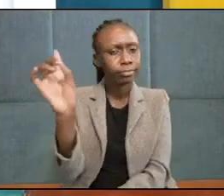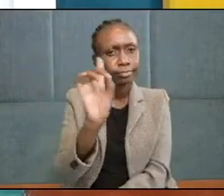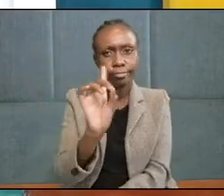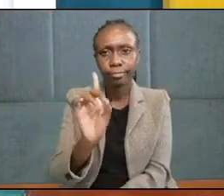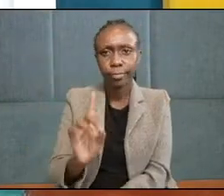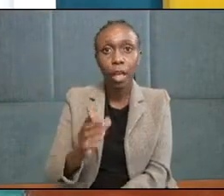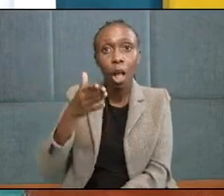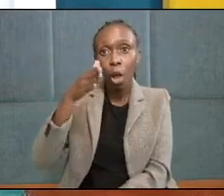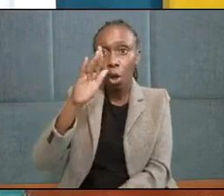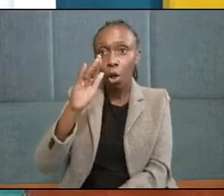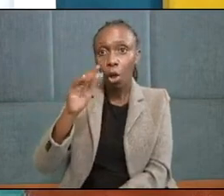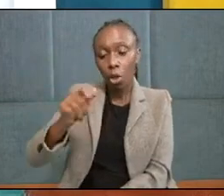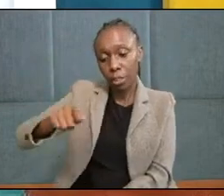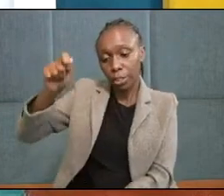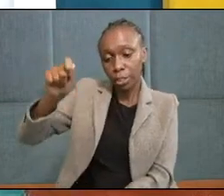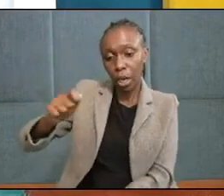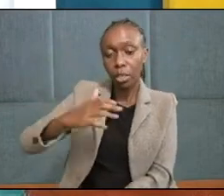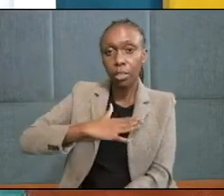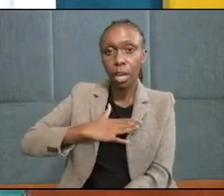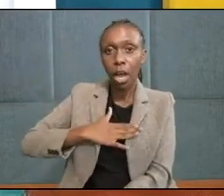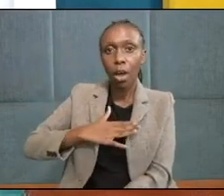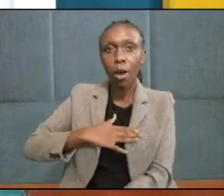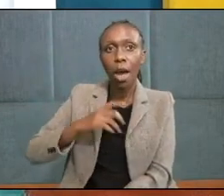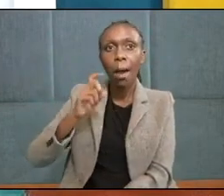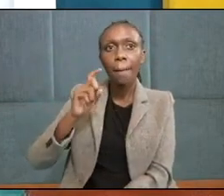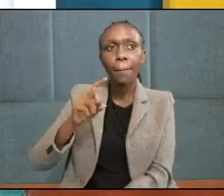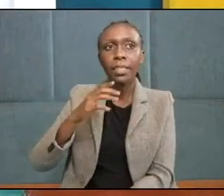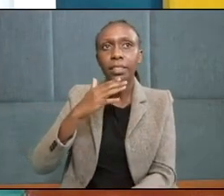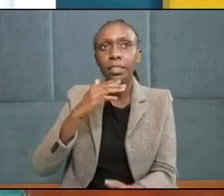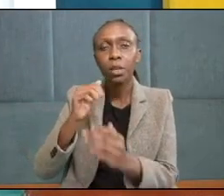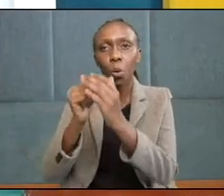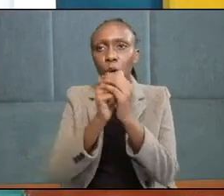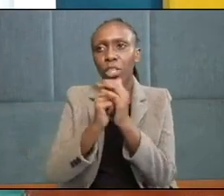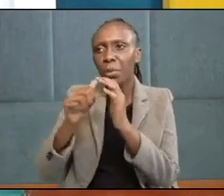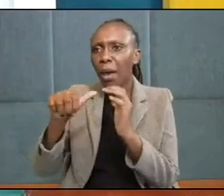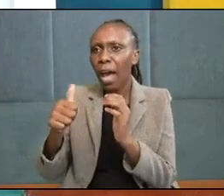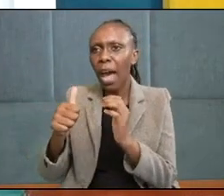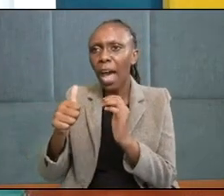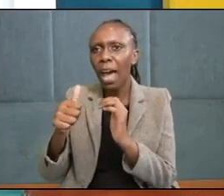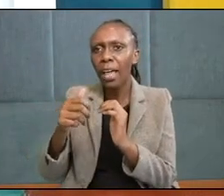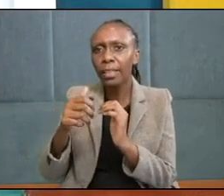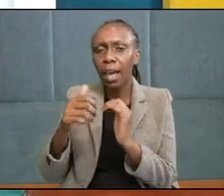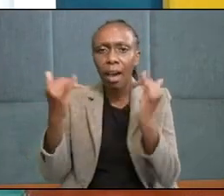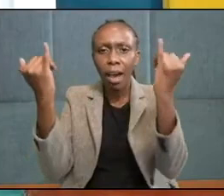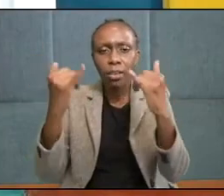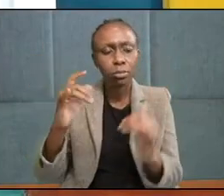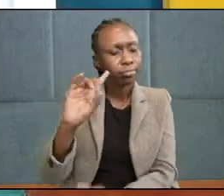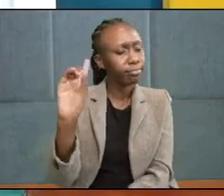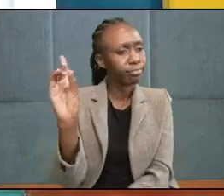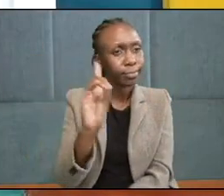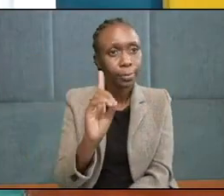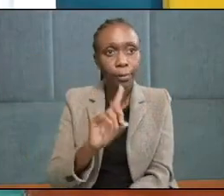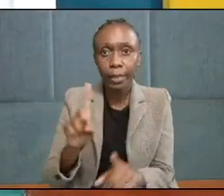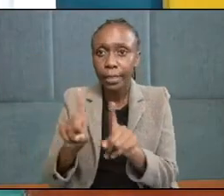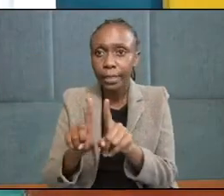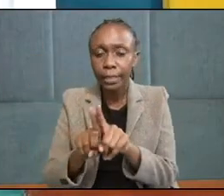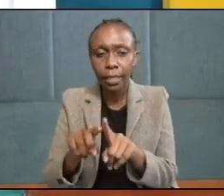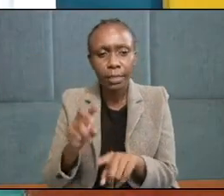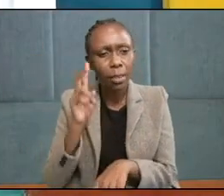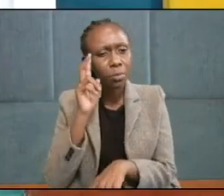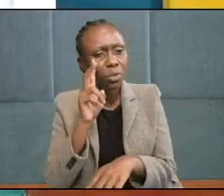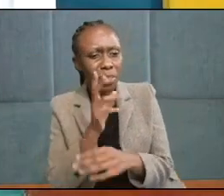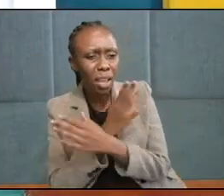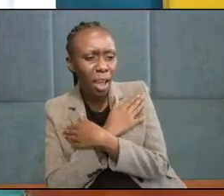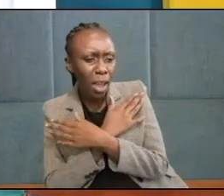our judge and our rescuer, and that we should not worship any other idols. Also, when we see our friends